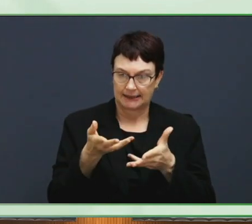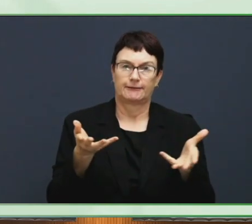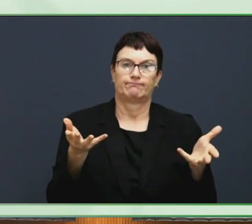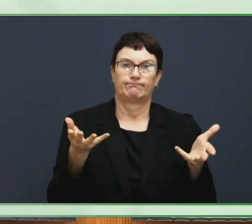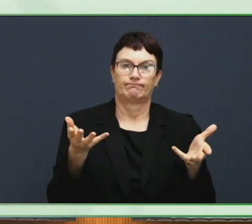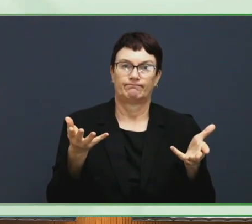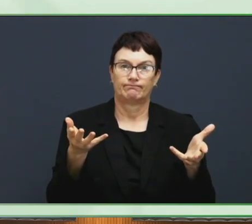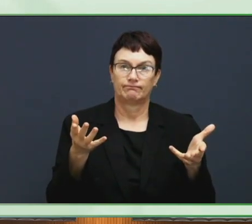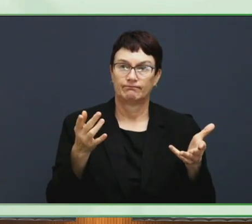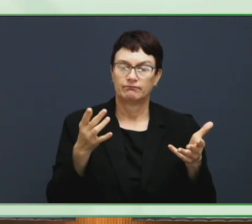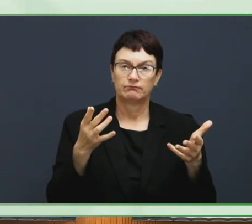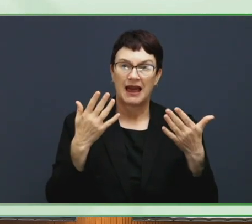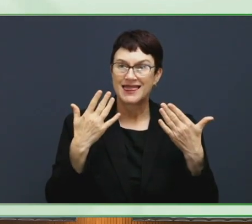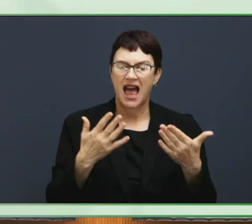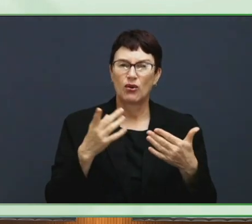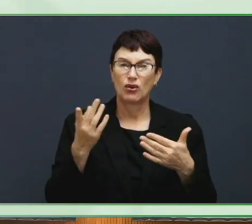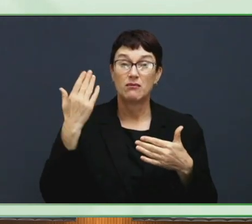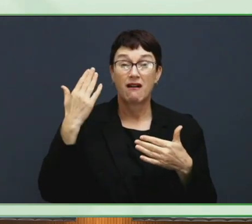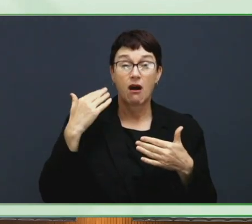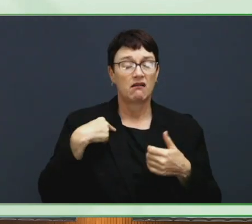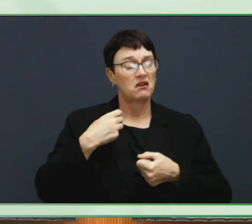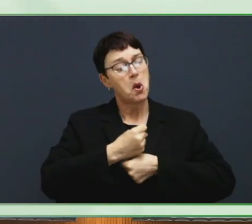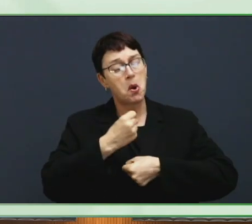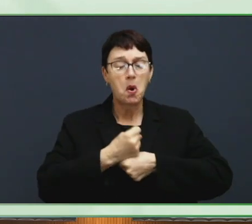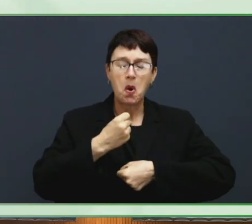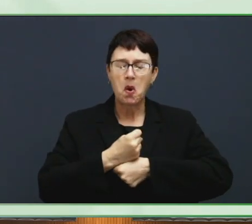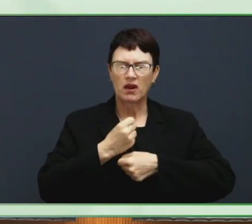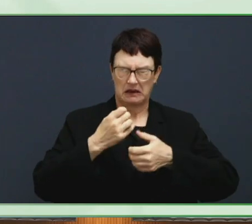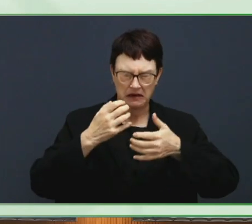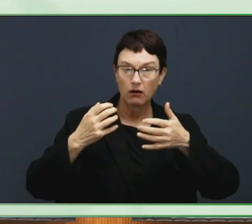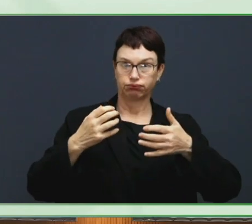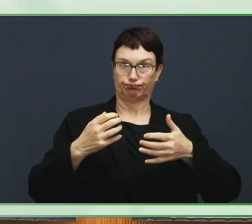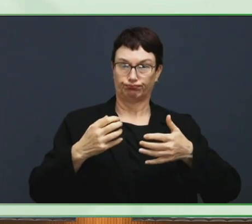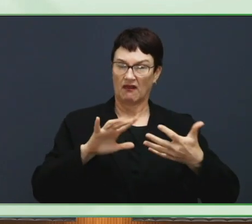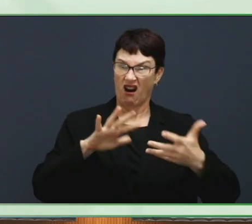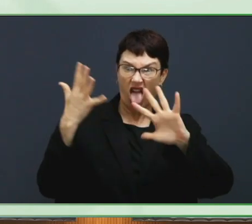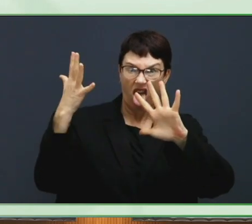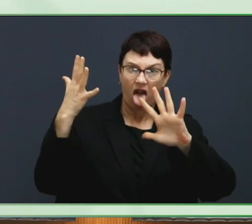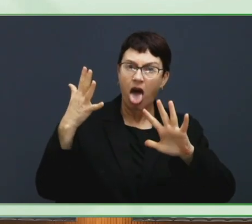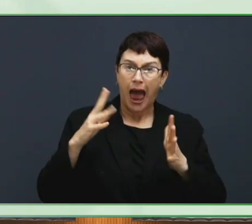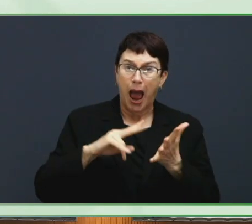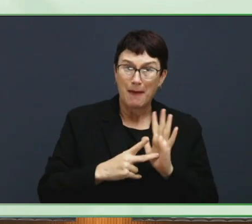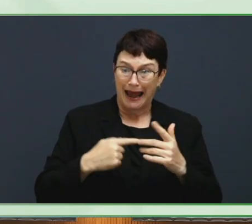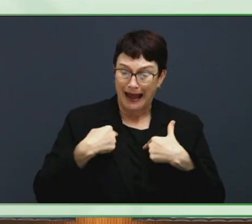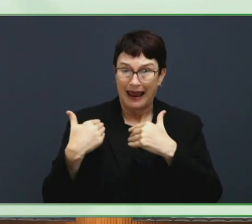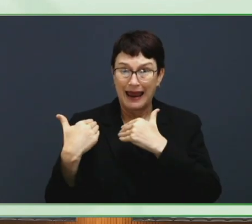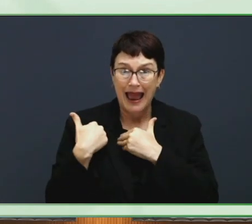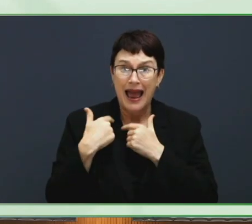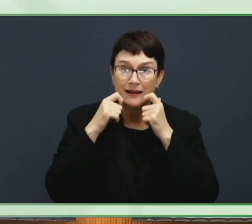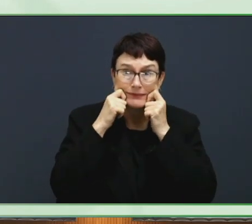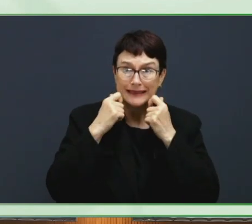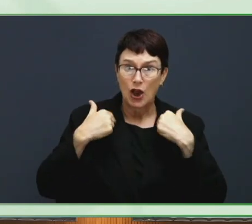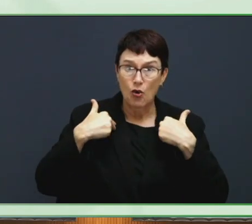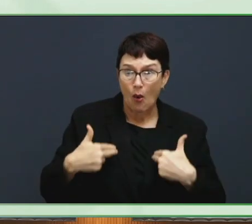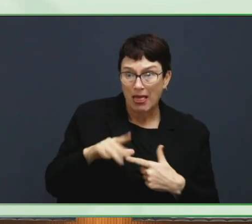humanitarian type of support. Also, you were an advocacy organization, which we also experienced similarly